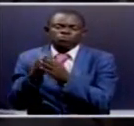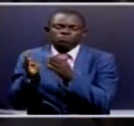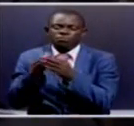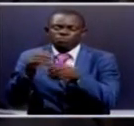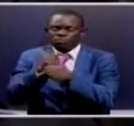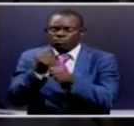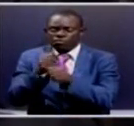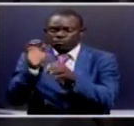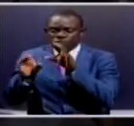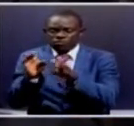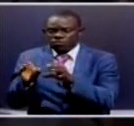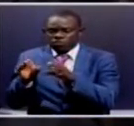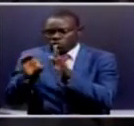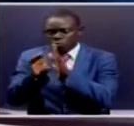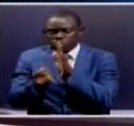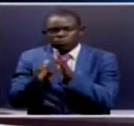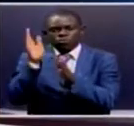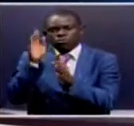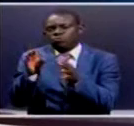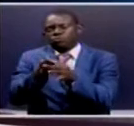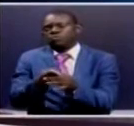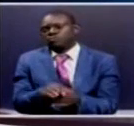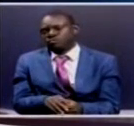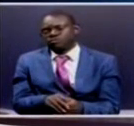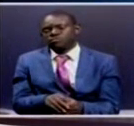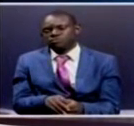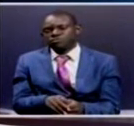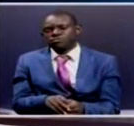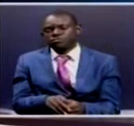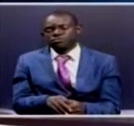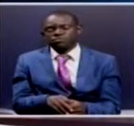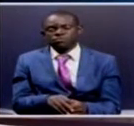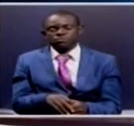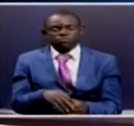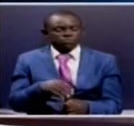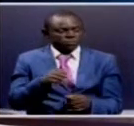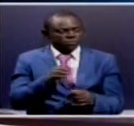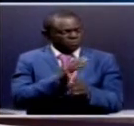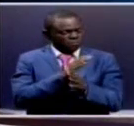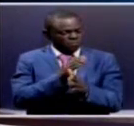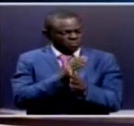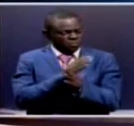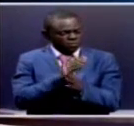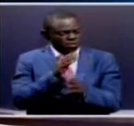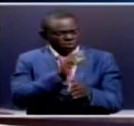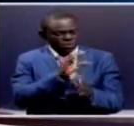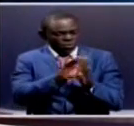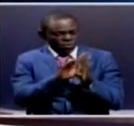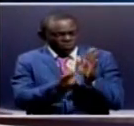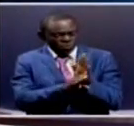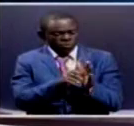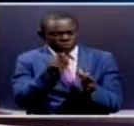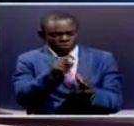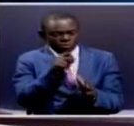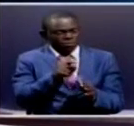different. I don't see that. I mean, why should Zambians really trust their MPs? Because the constitution we have, why did they vote, which almost throws the nation into a